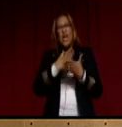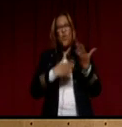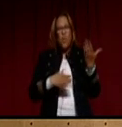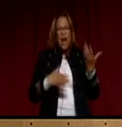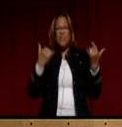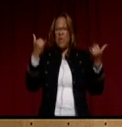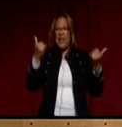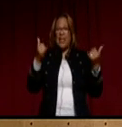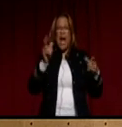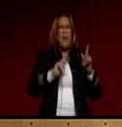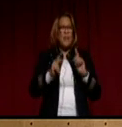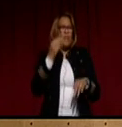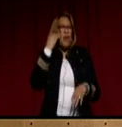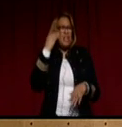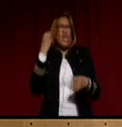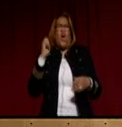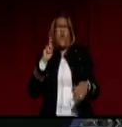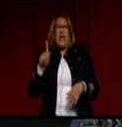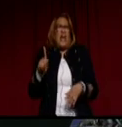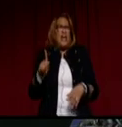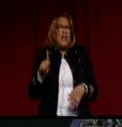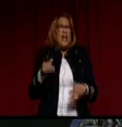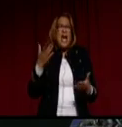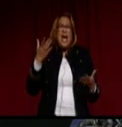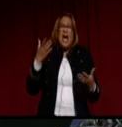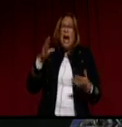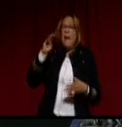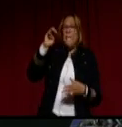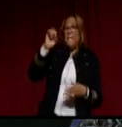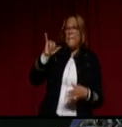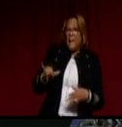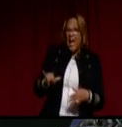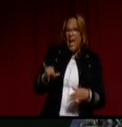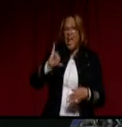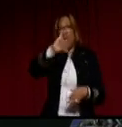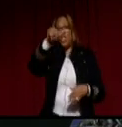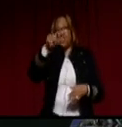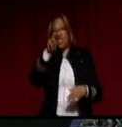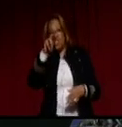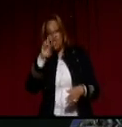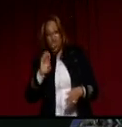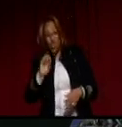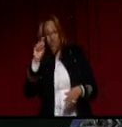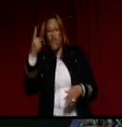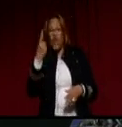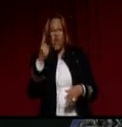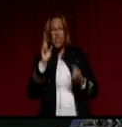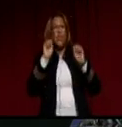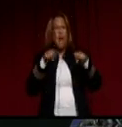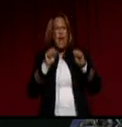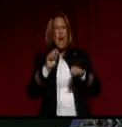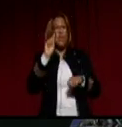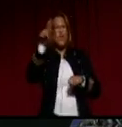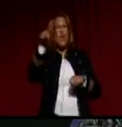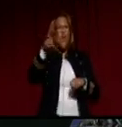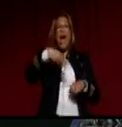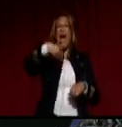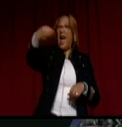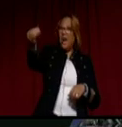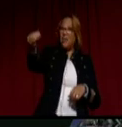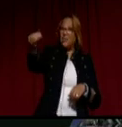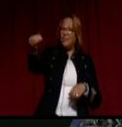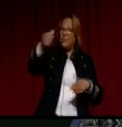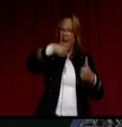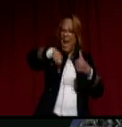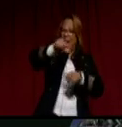because right now people are thinking, okay, then May, June 1st, we'll be able to go outside and we'll be able to hang out. Do you